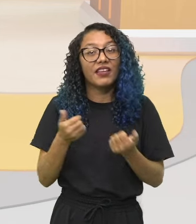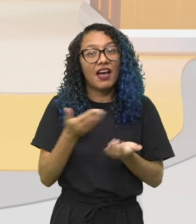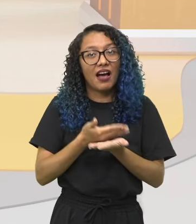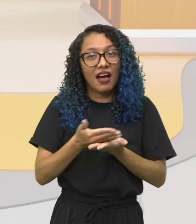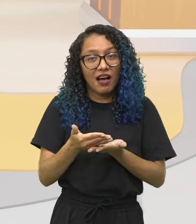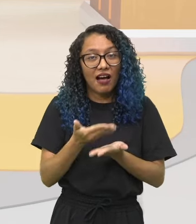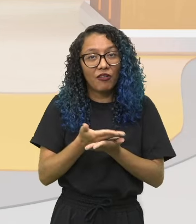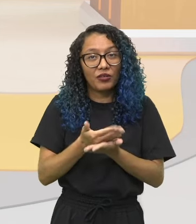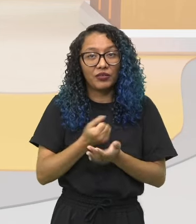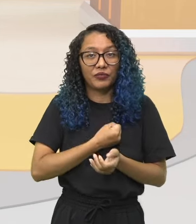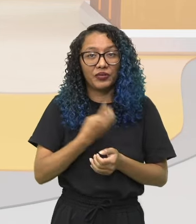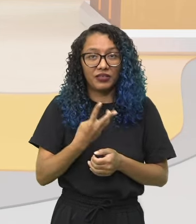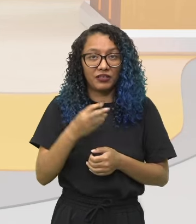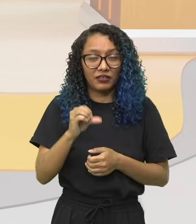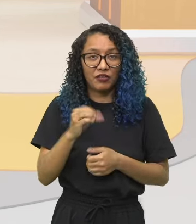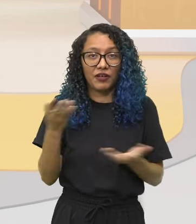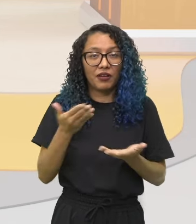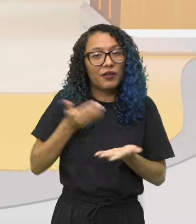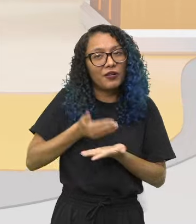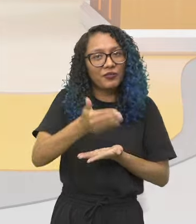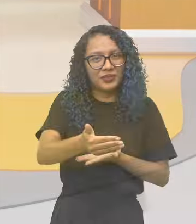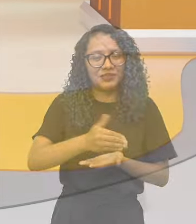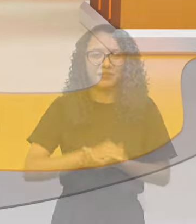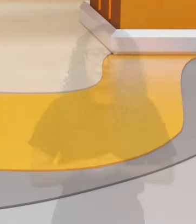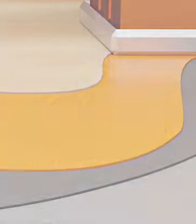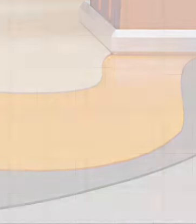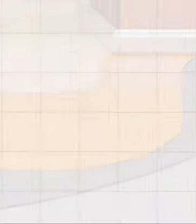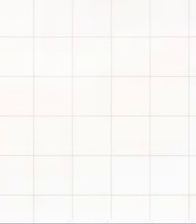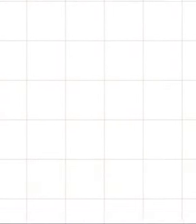39, and let's go to another class.